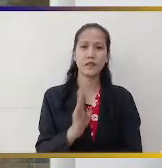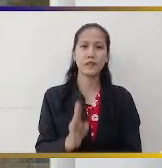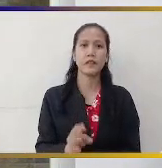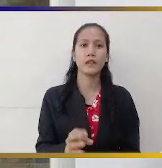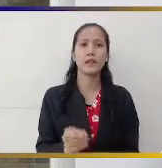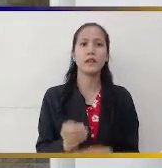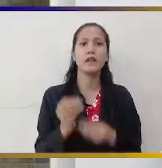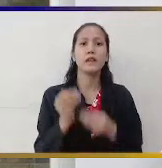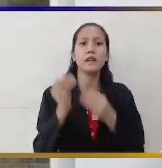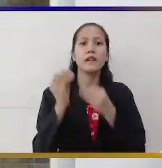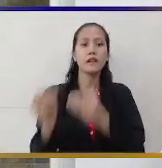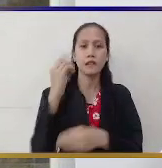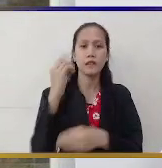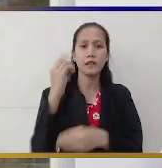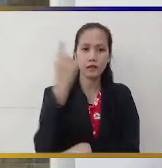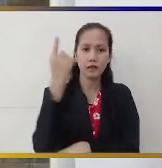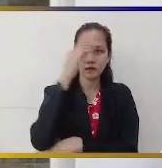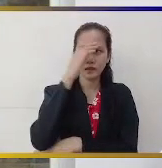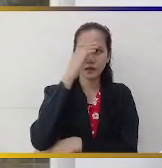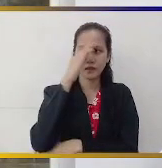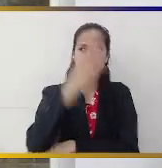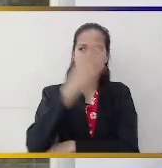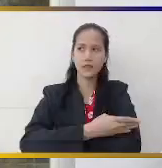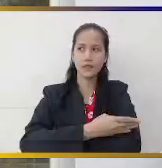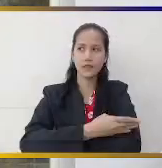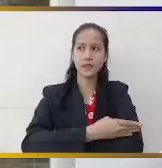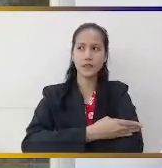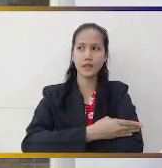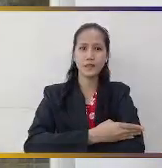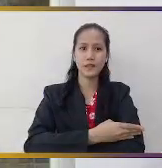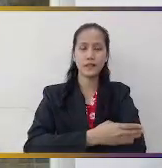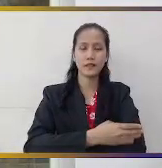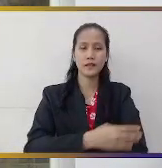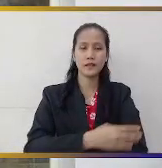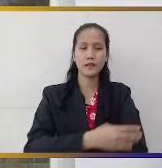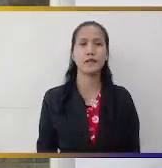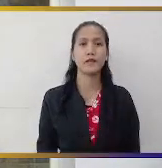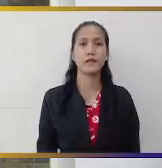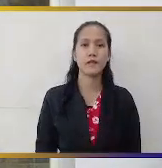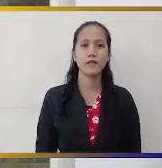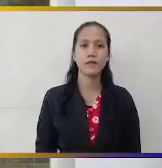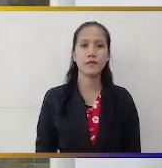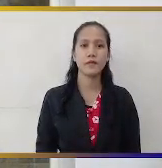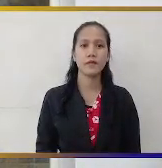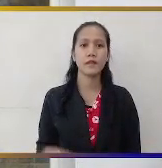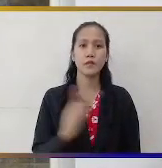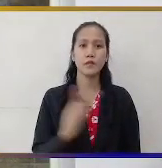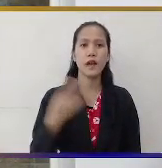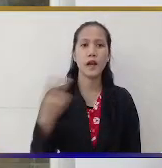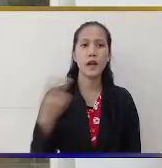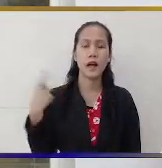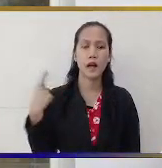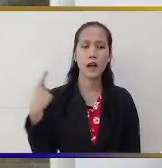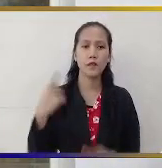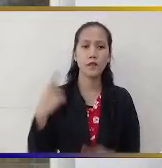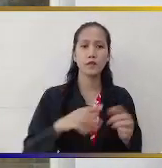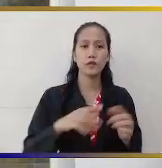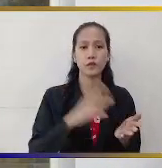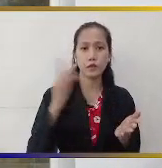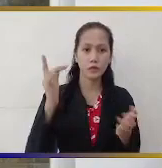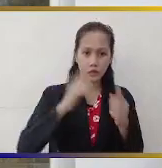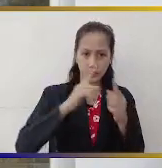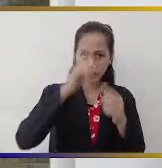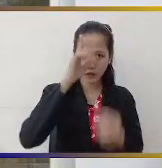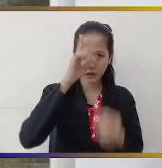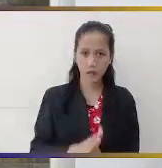his only begotten son. Oh, we had the glory of God become flesh and